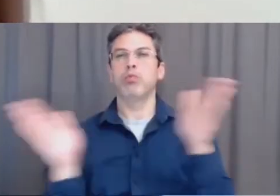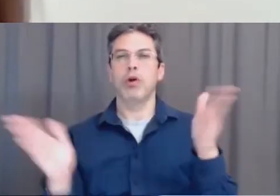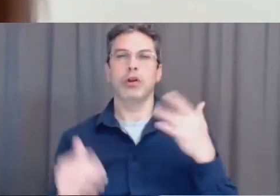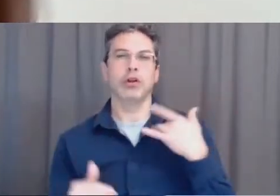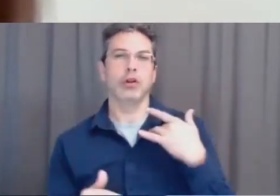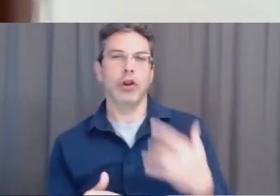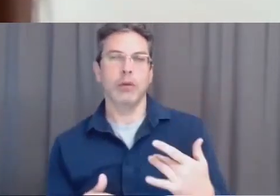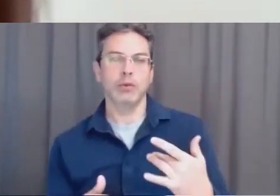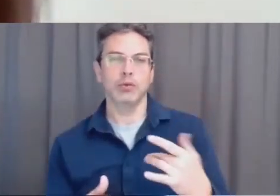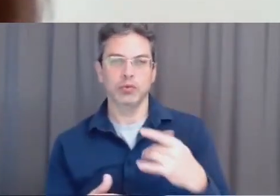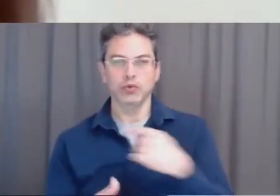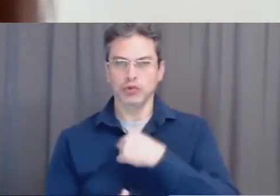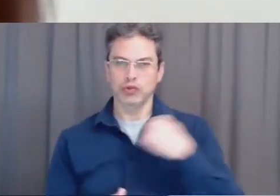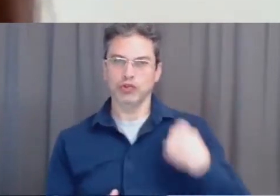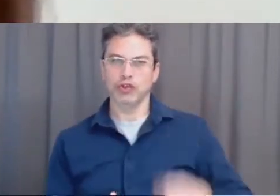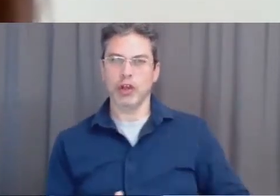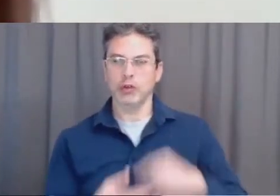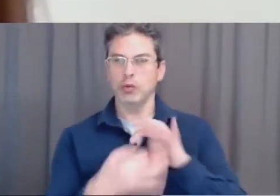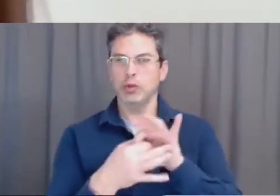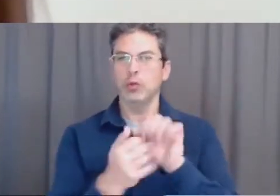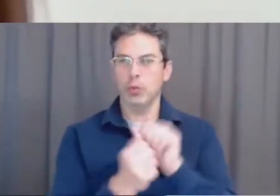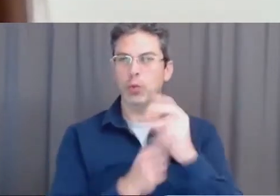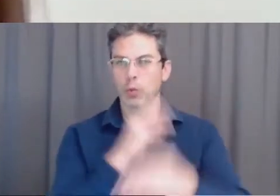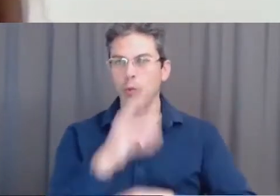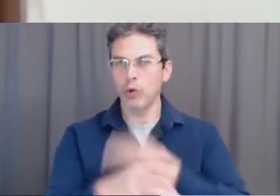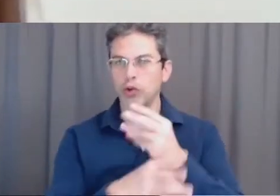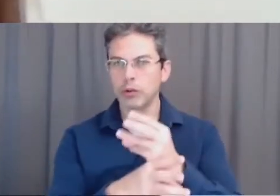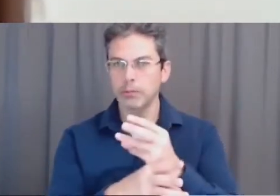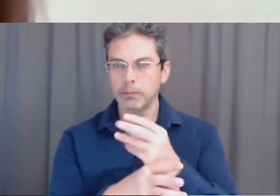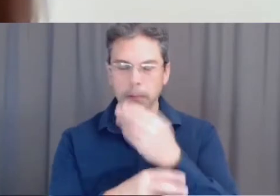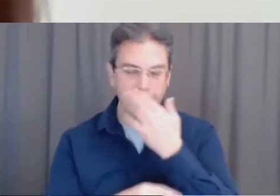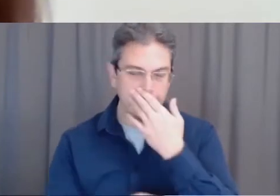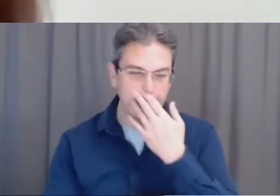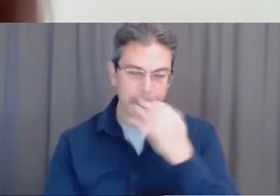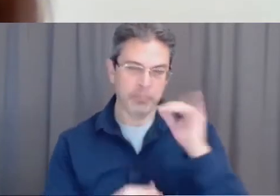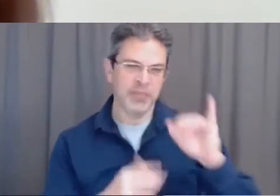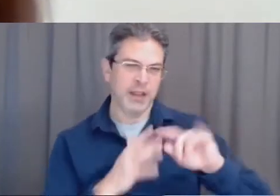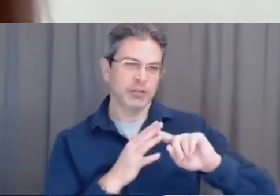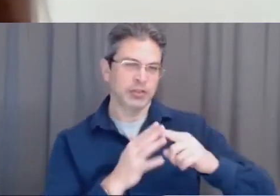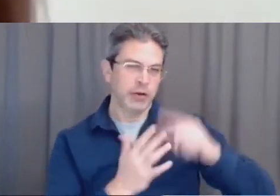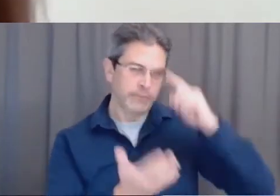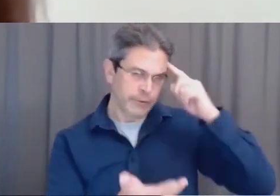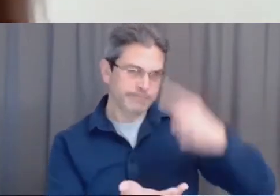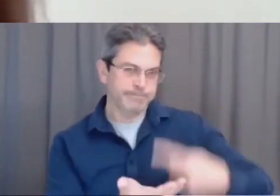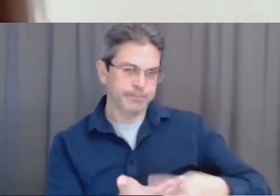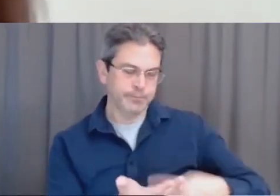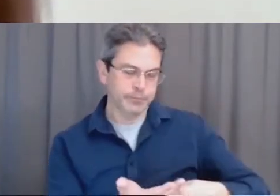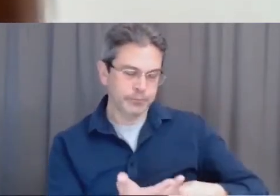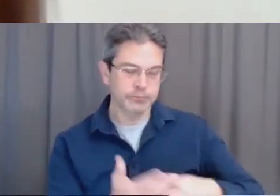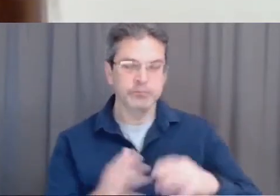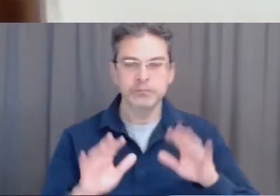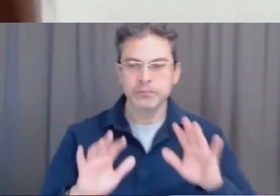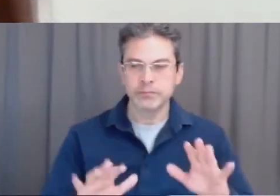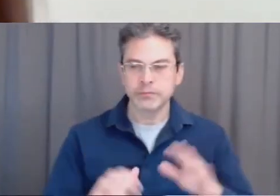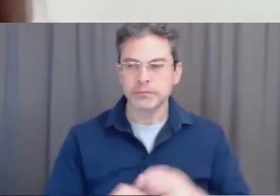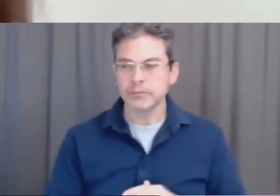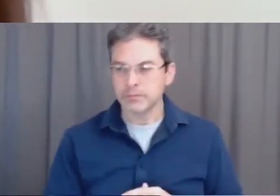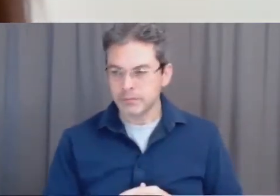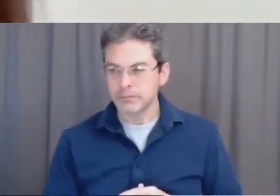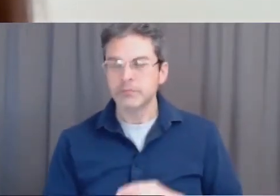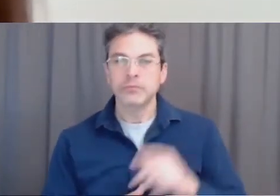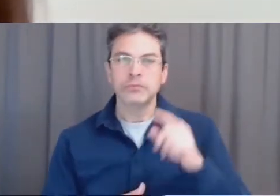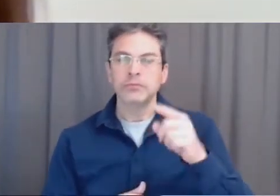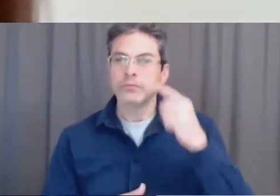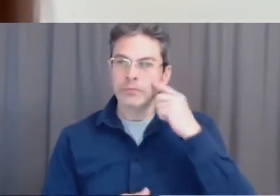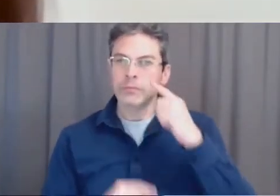China's relations with the world as a basis for discussion in the Q&A. So first, if you think about Belt